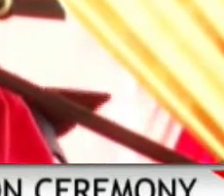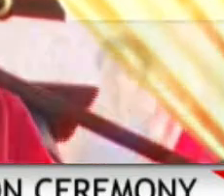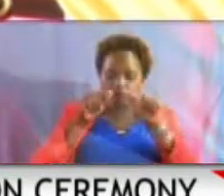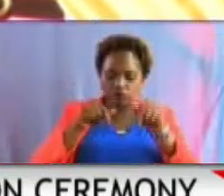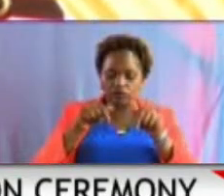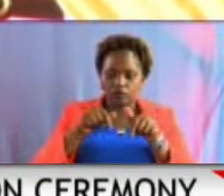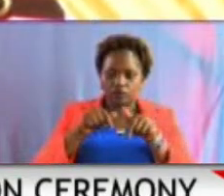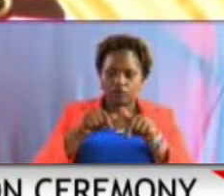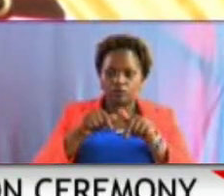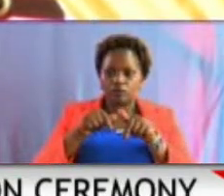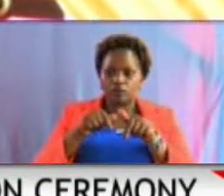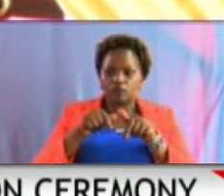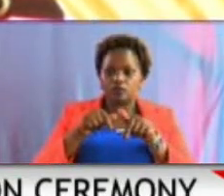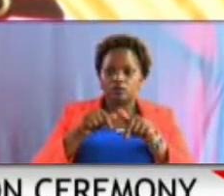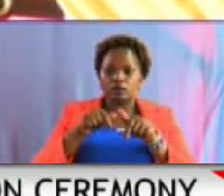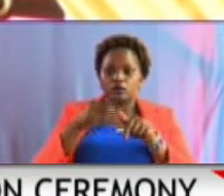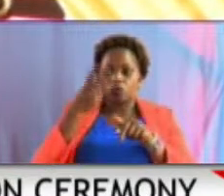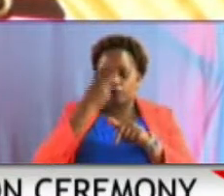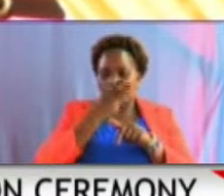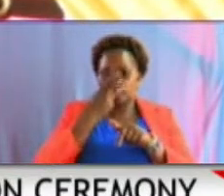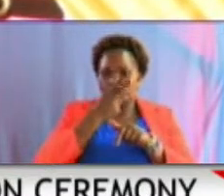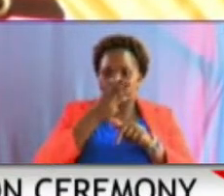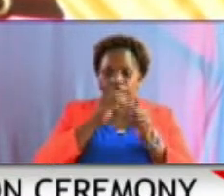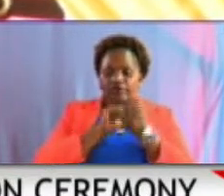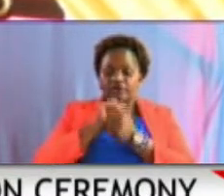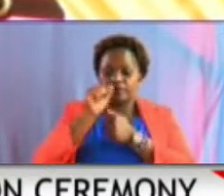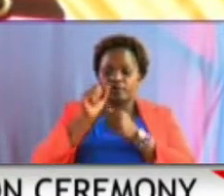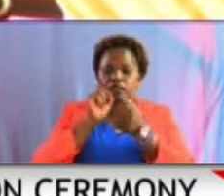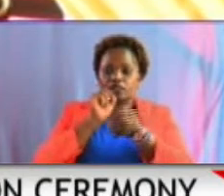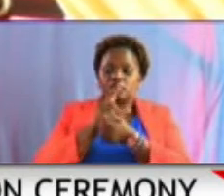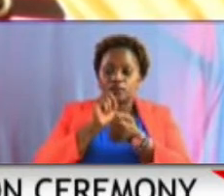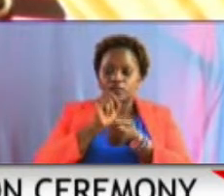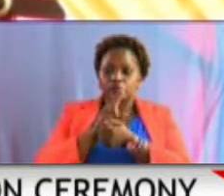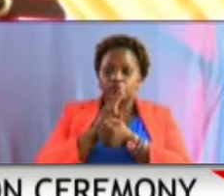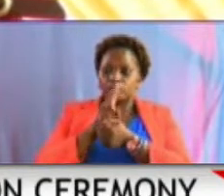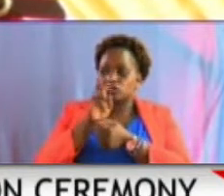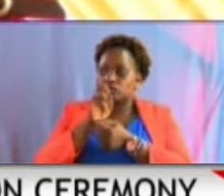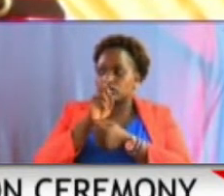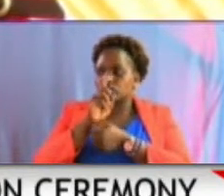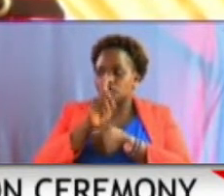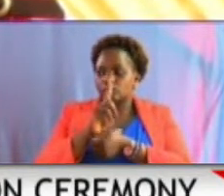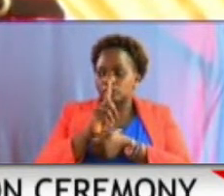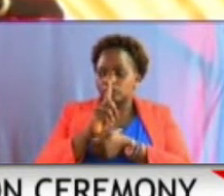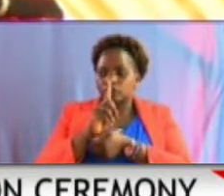today, Wednesday, 15th December 2021.